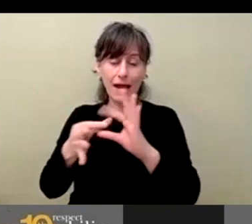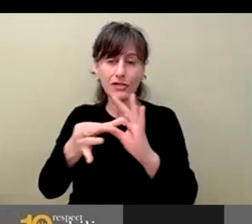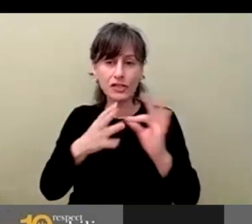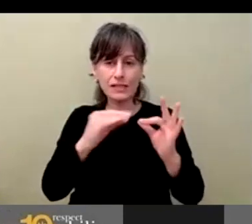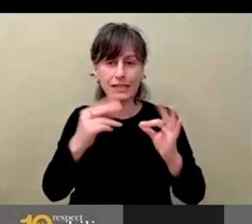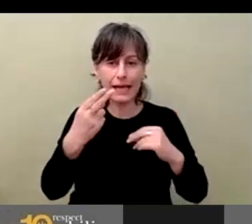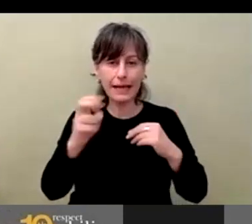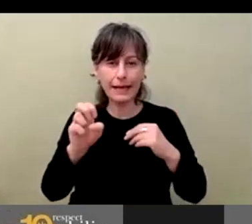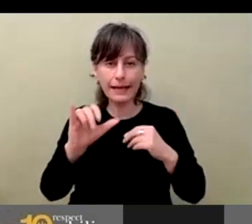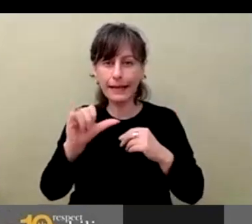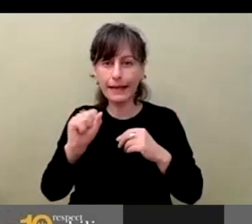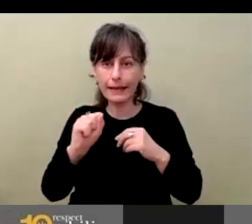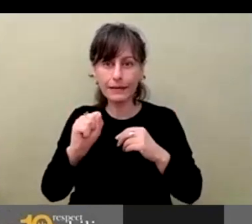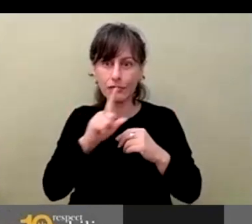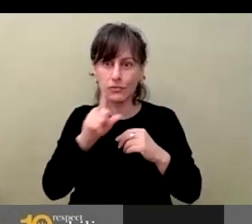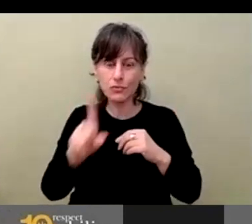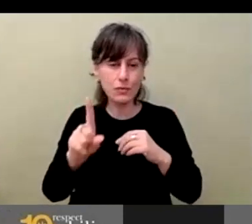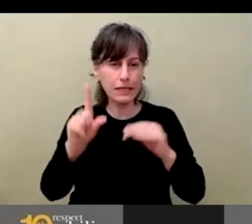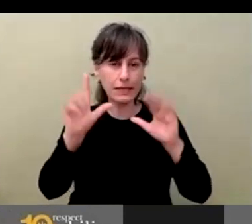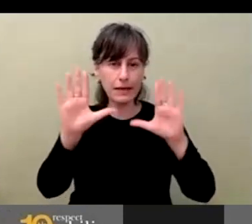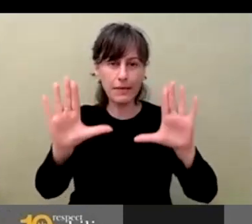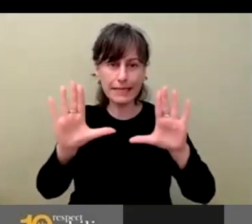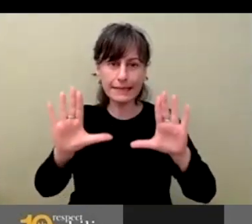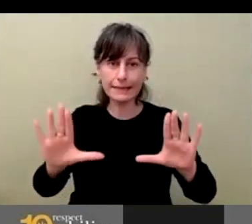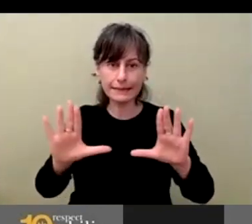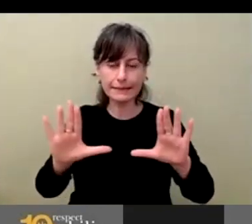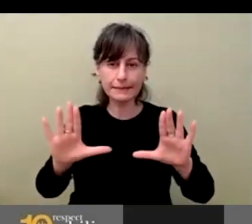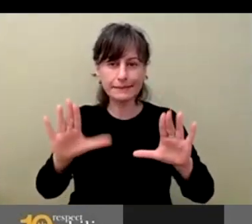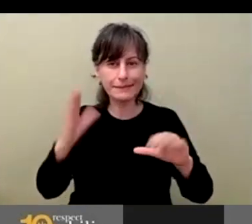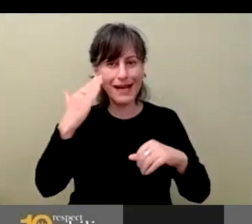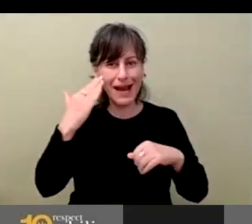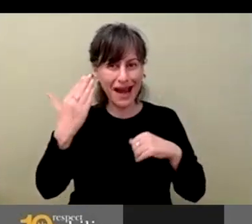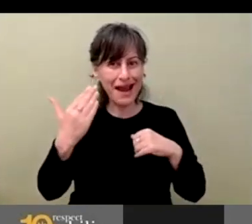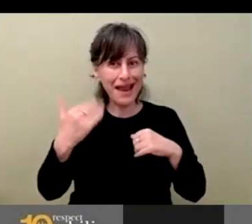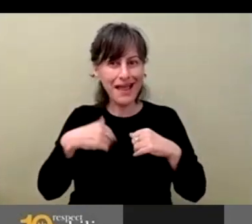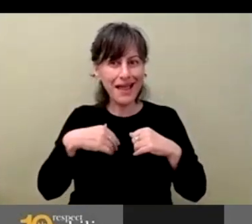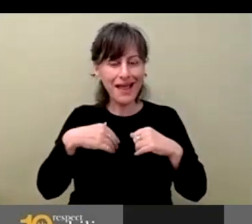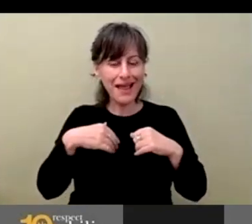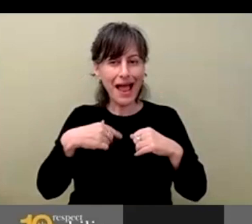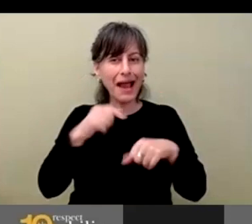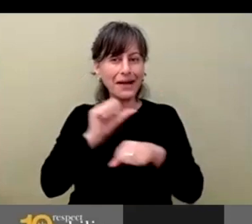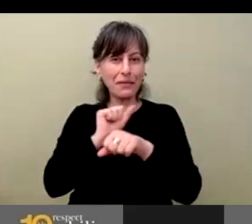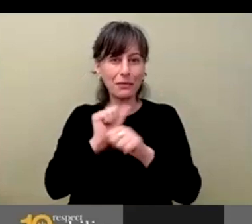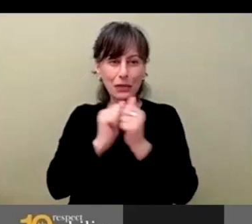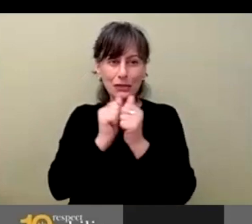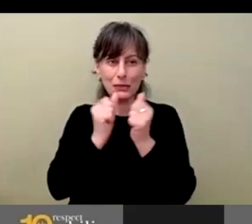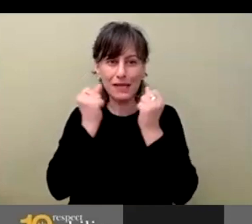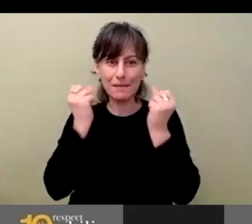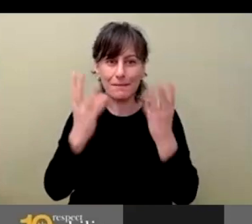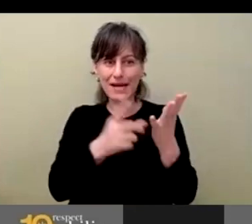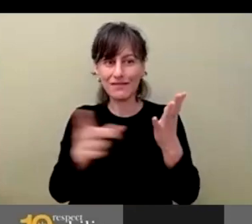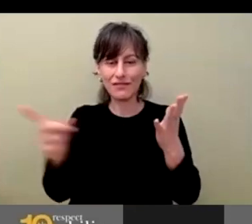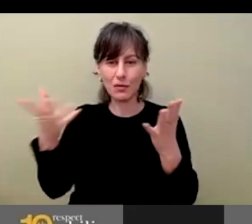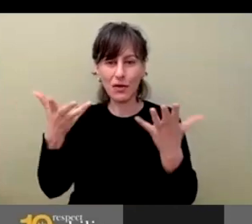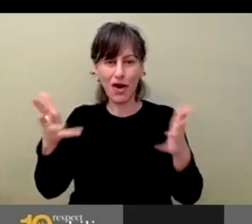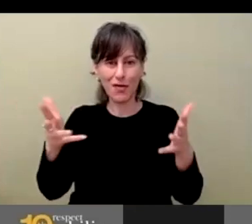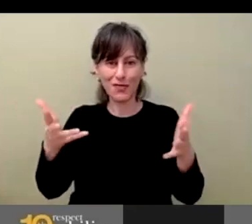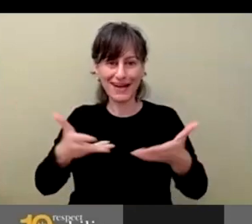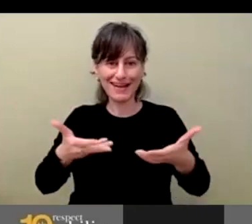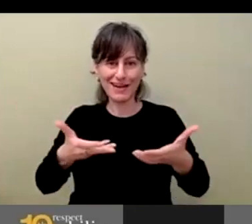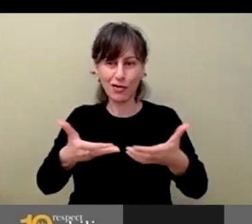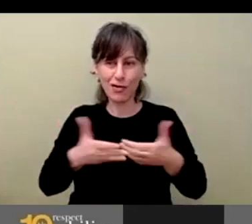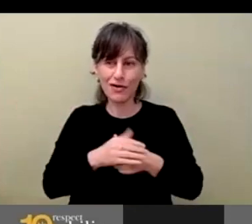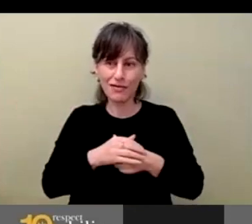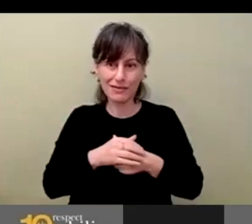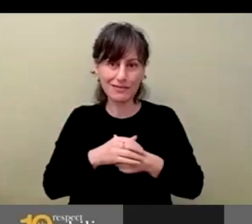really amazing. And I know that he worked with a lot of you who are already here,